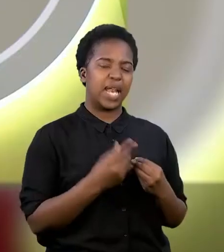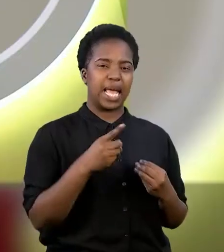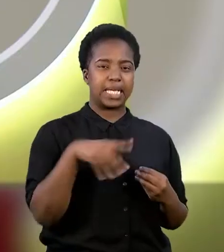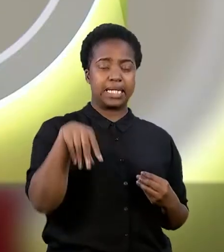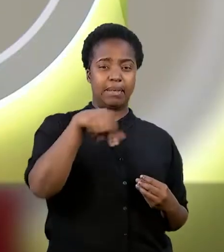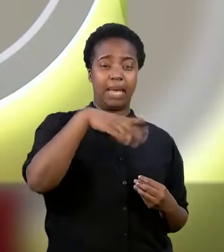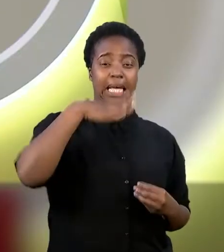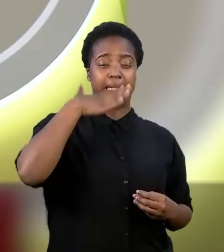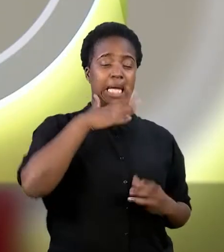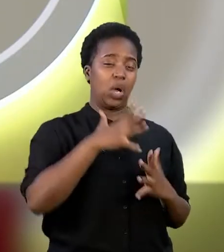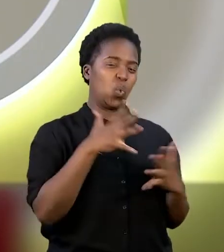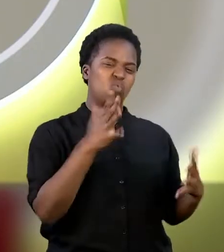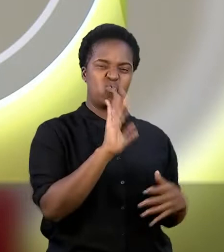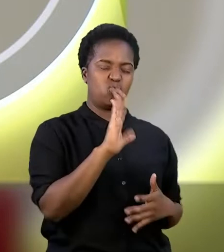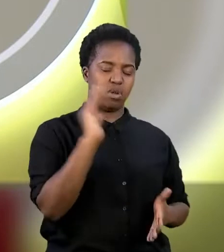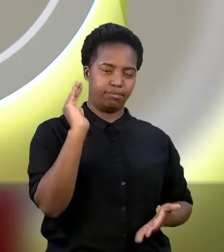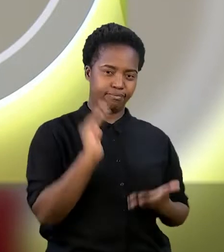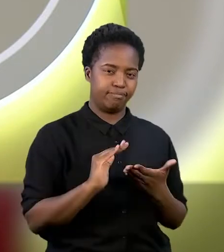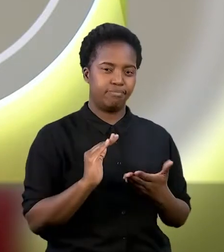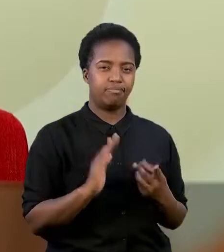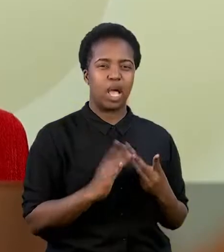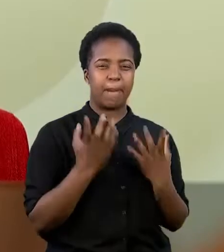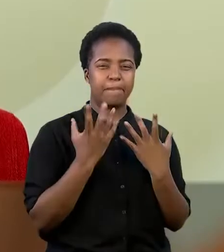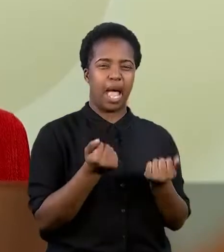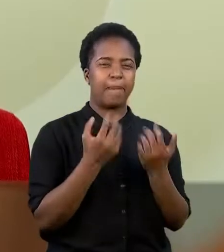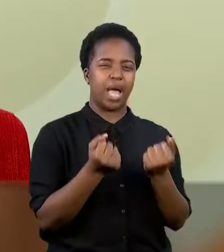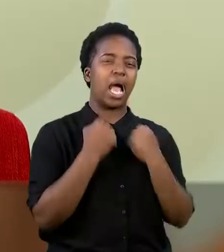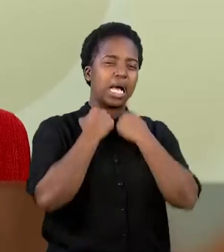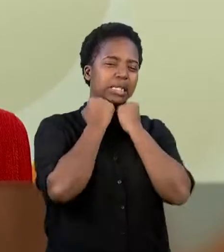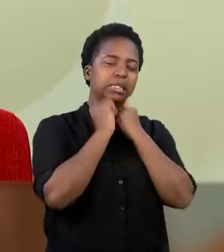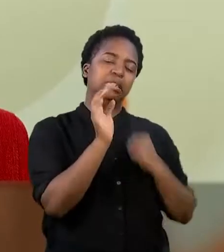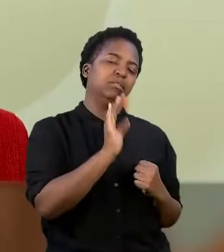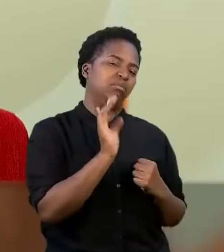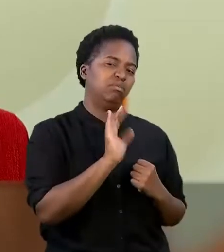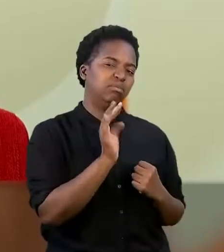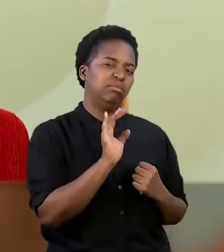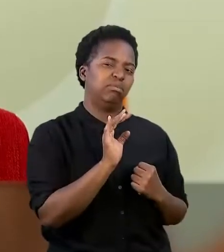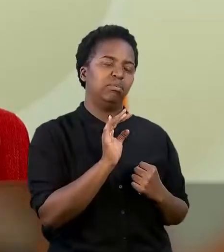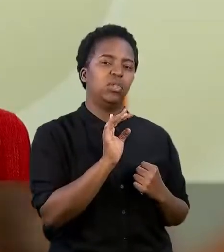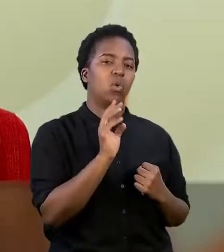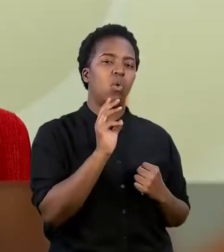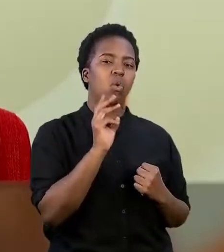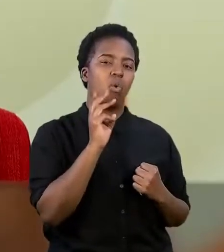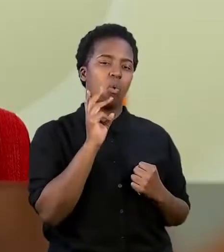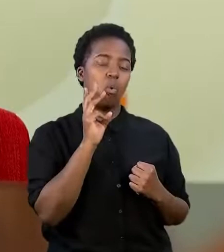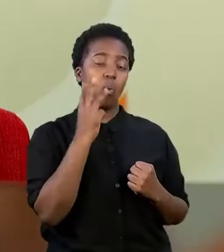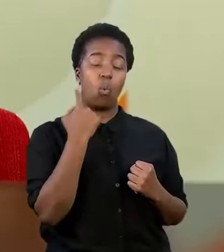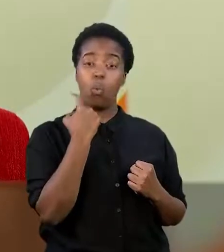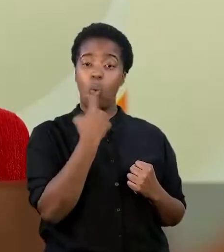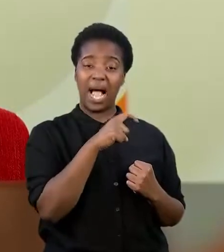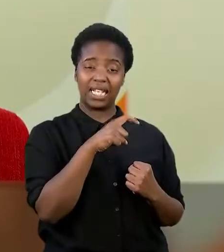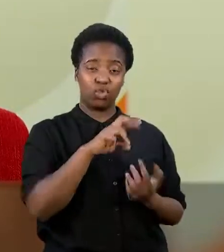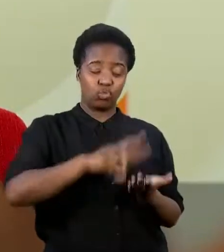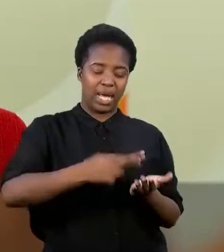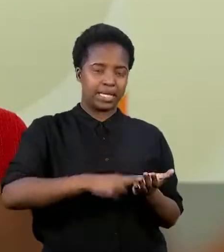ntho tse spicy haholo, you know, and then bo papa and then the white rice re change